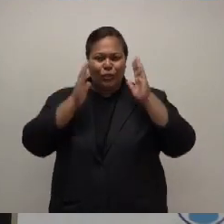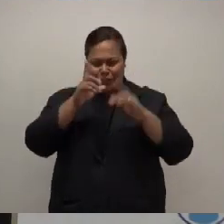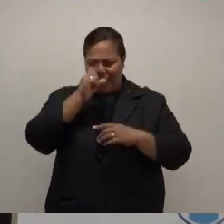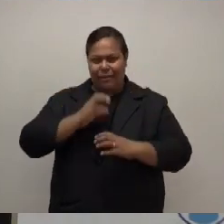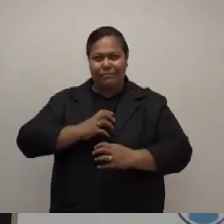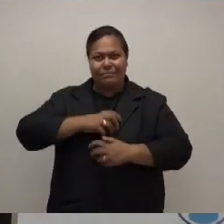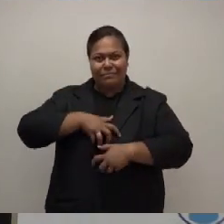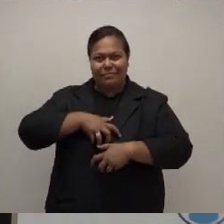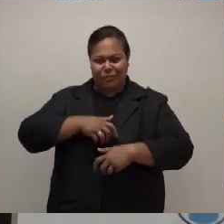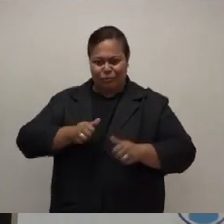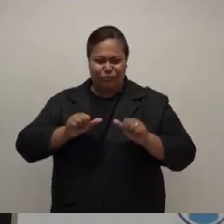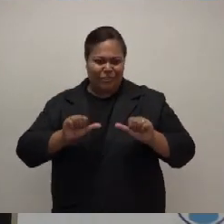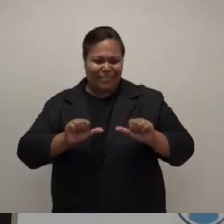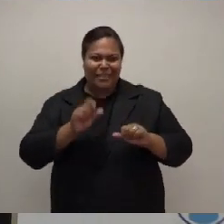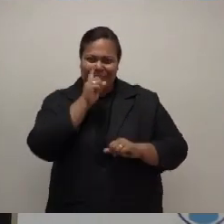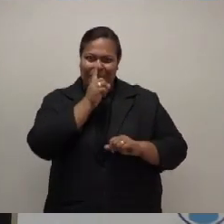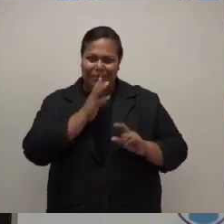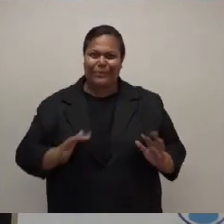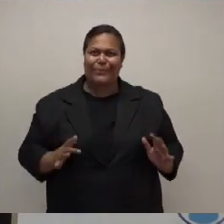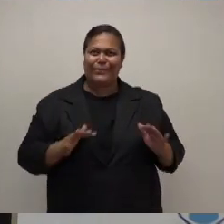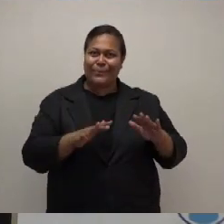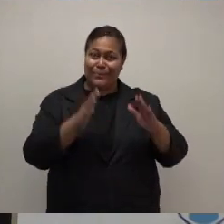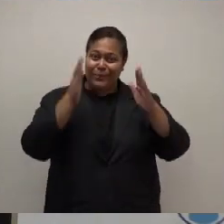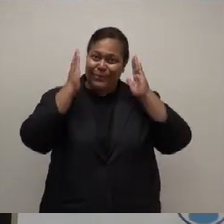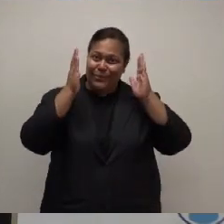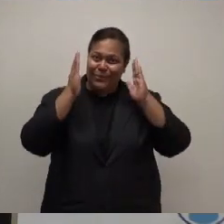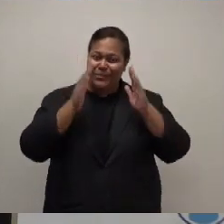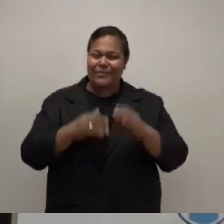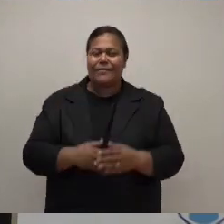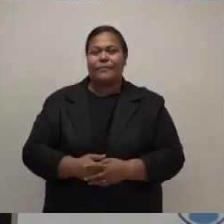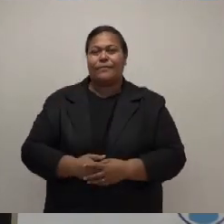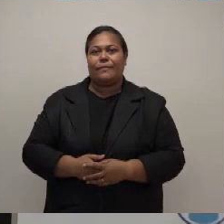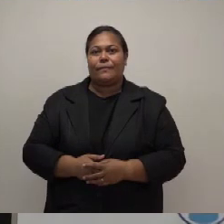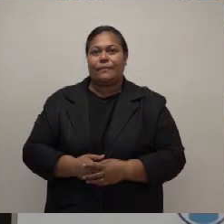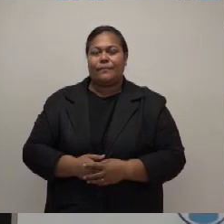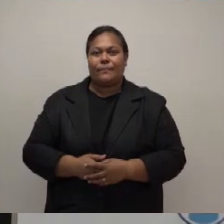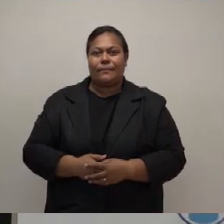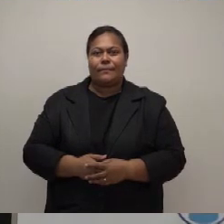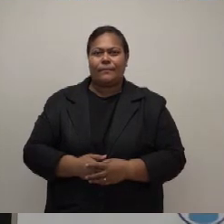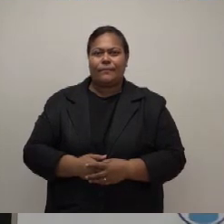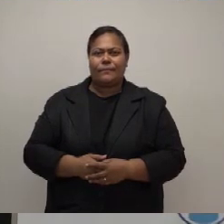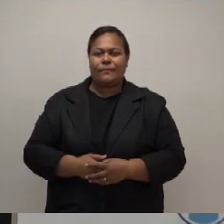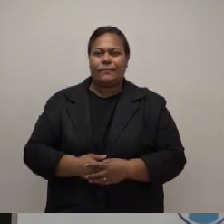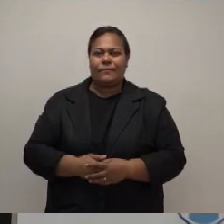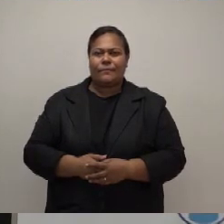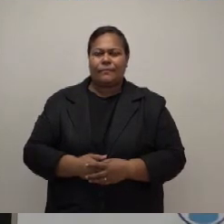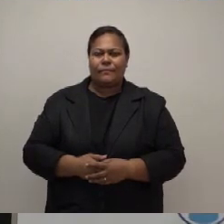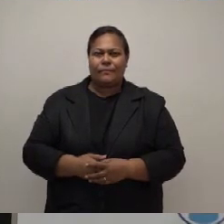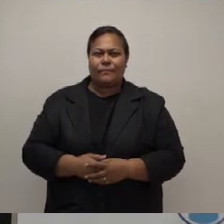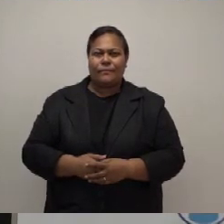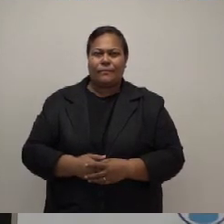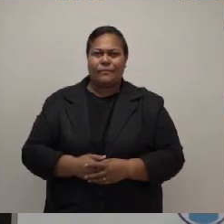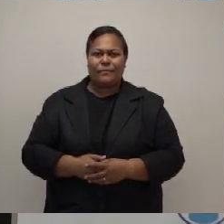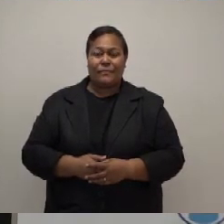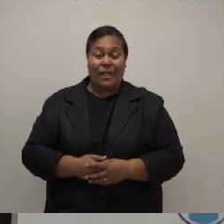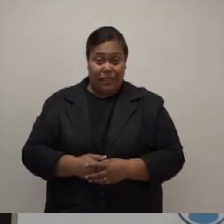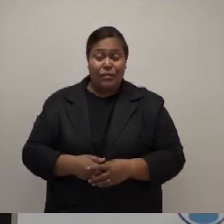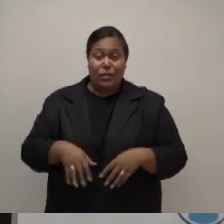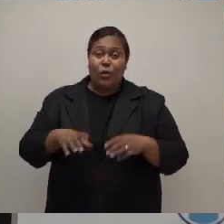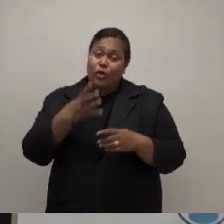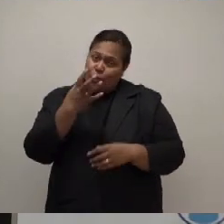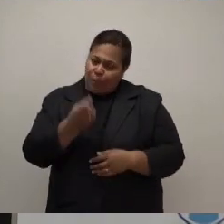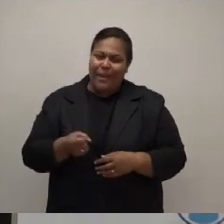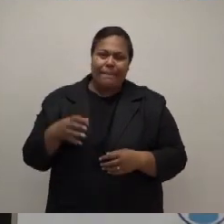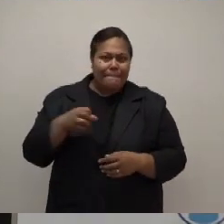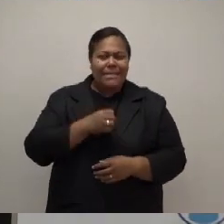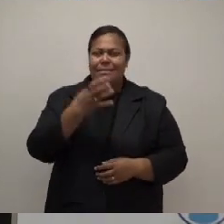how they can adapt to protect Fijians who come to them. Science shows serious risks in houses of worship because of